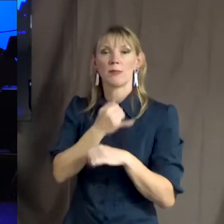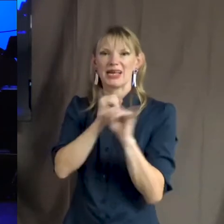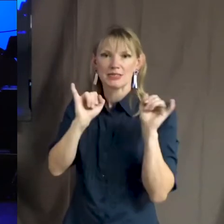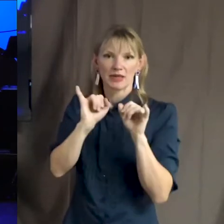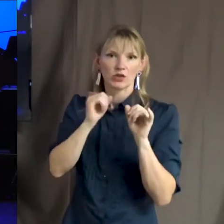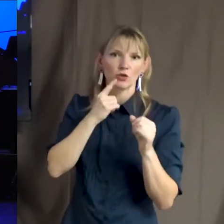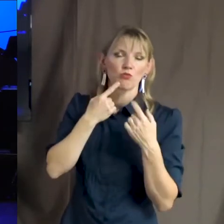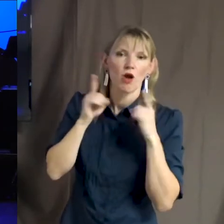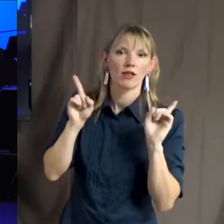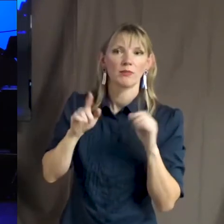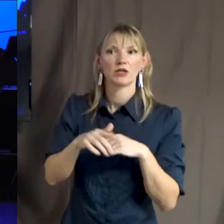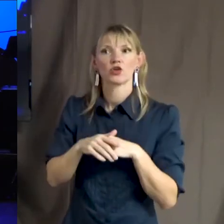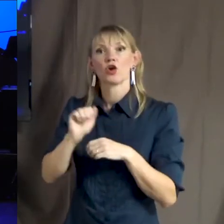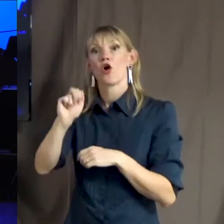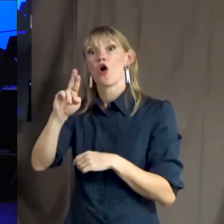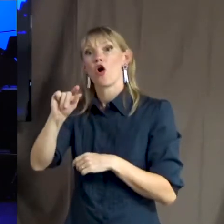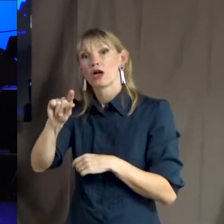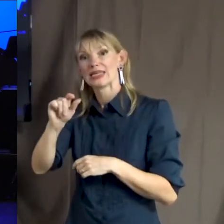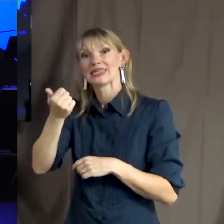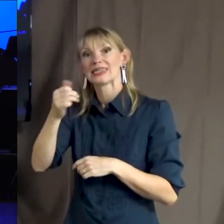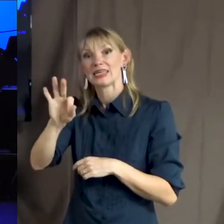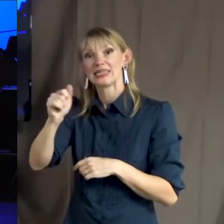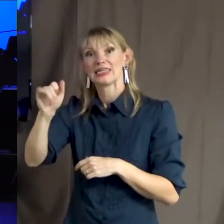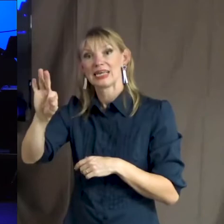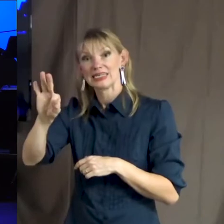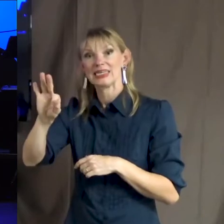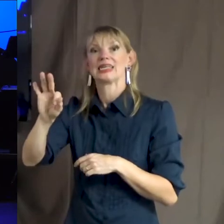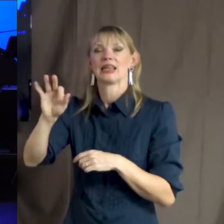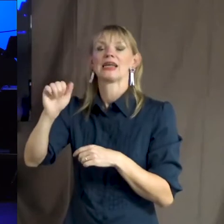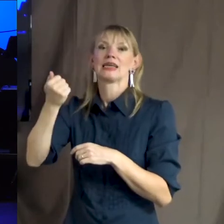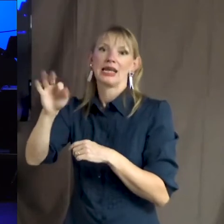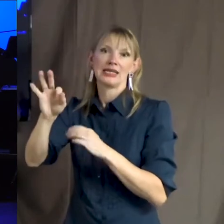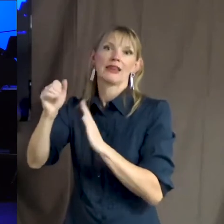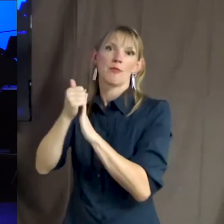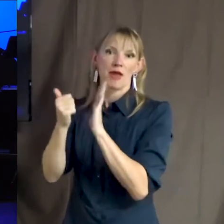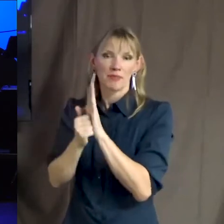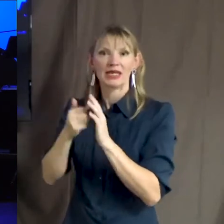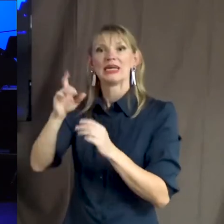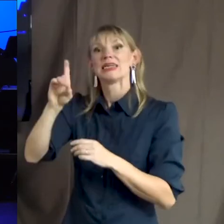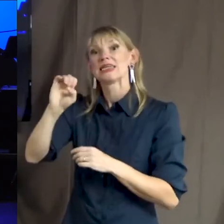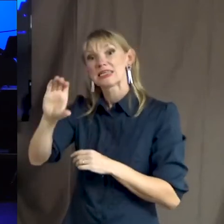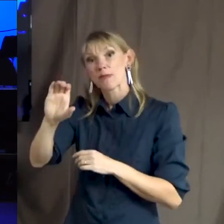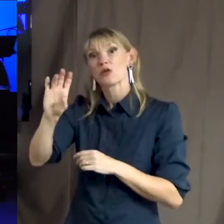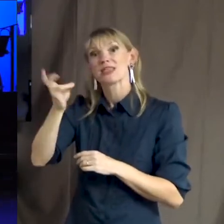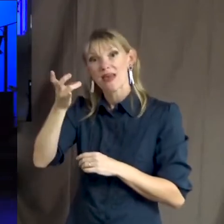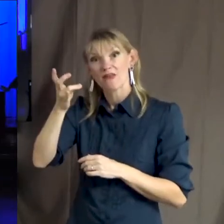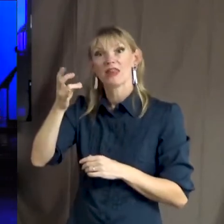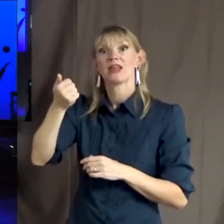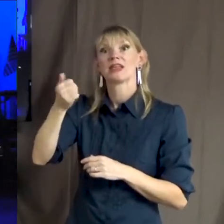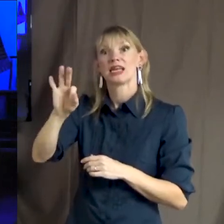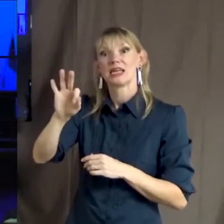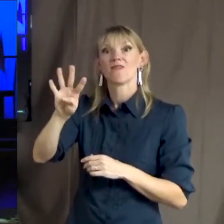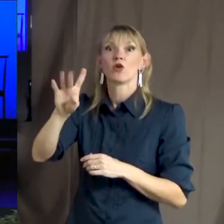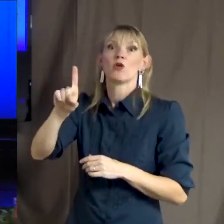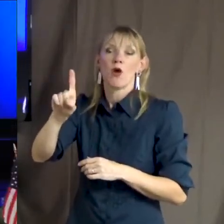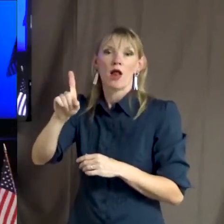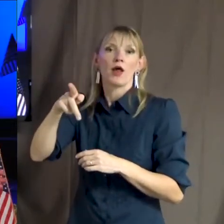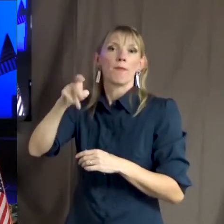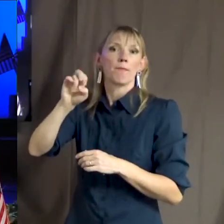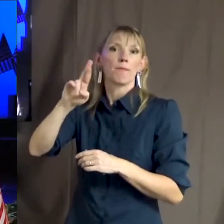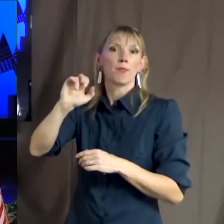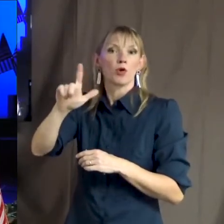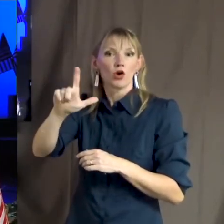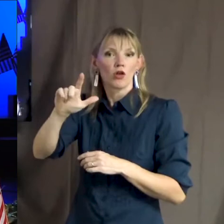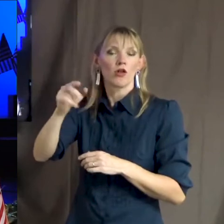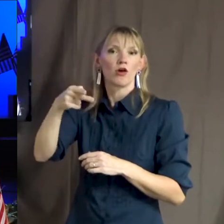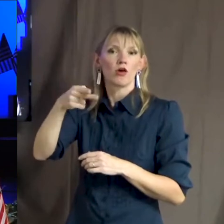August 1919, the 19th Amendment, December 7th, 1941, when Pearl Harbor was attacked. Maybe there's been many births